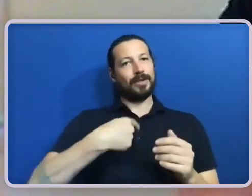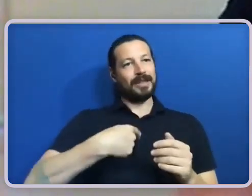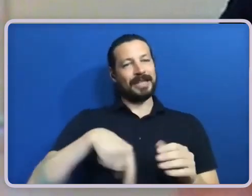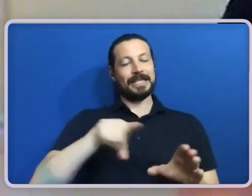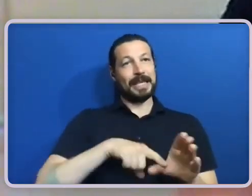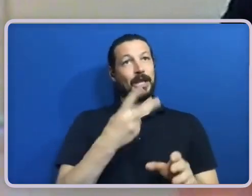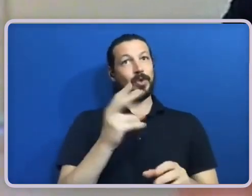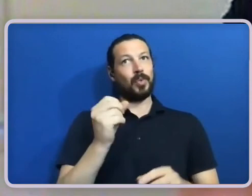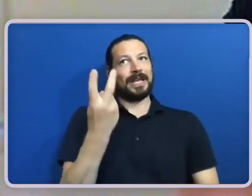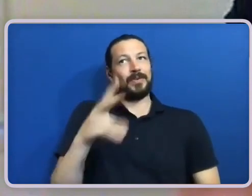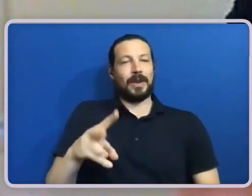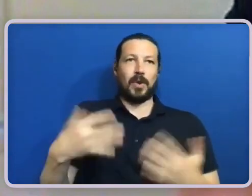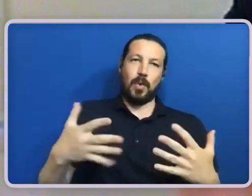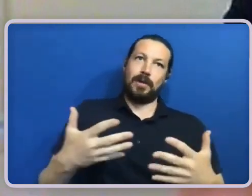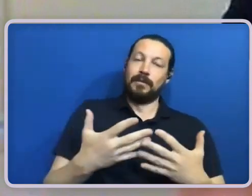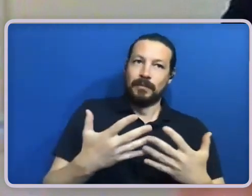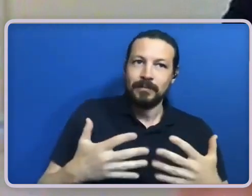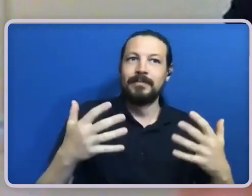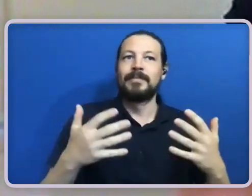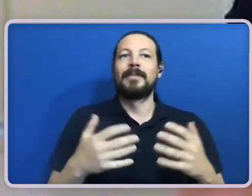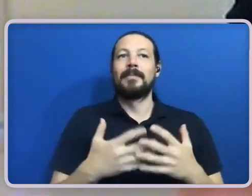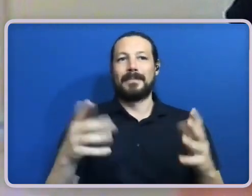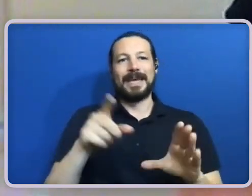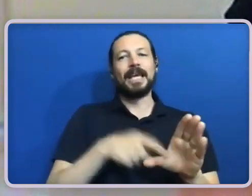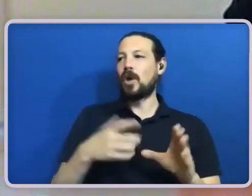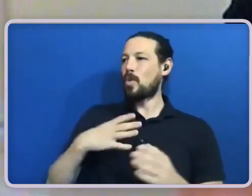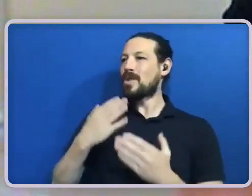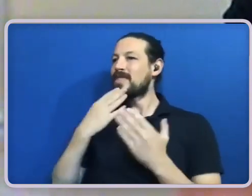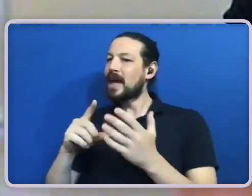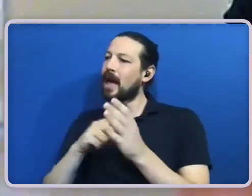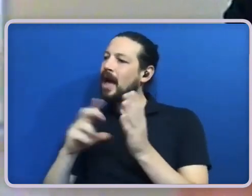So I would like to thank Anna and Michelle, as well as your story,